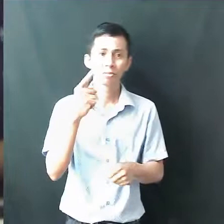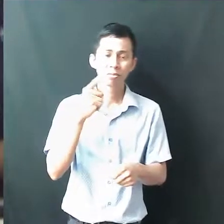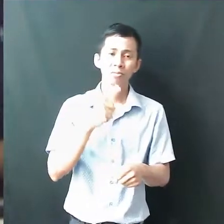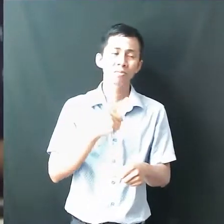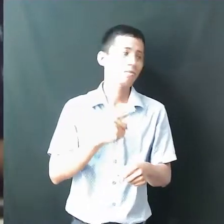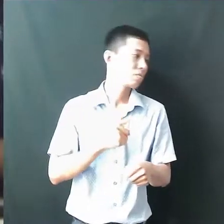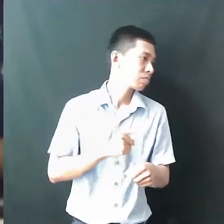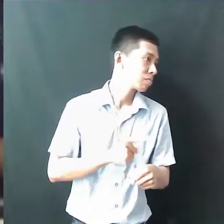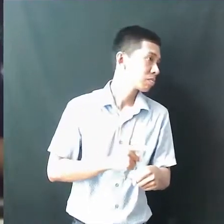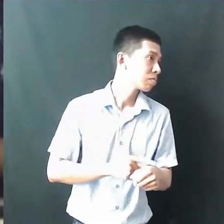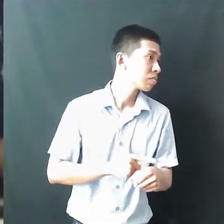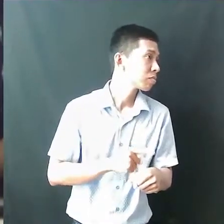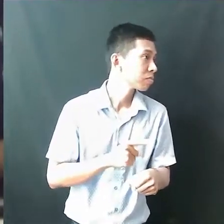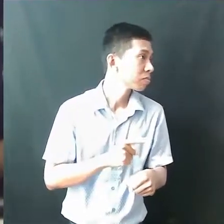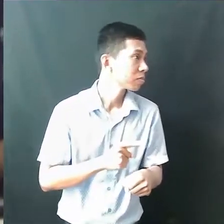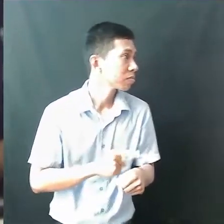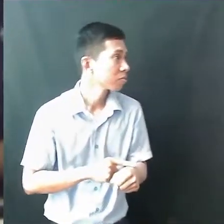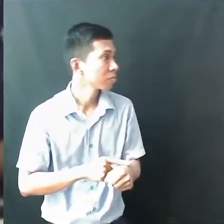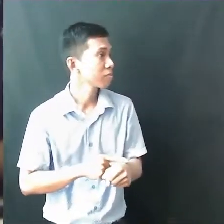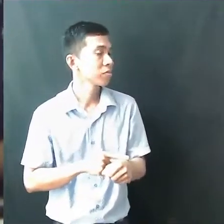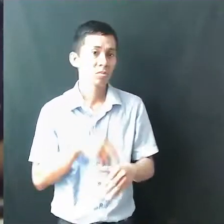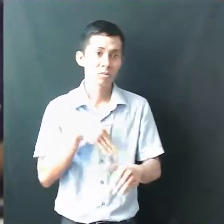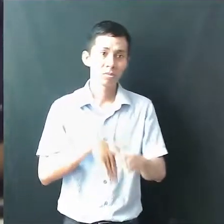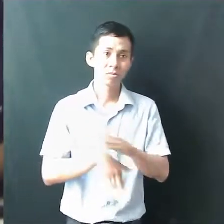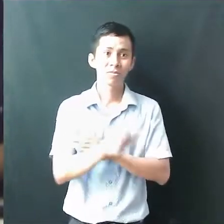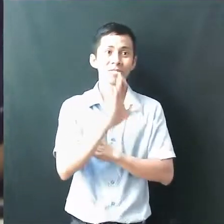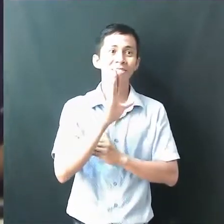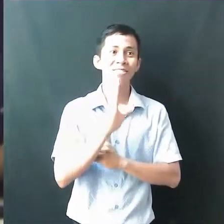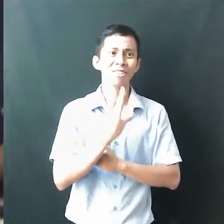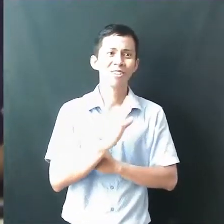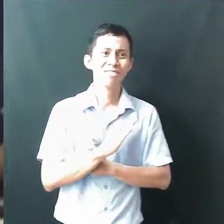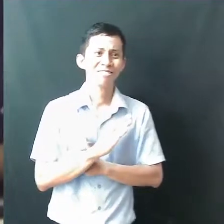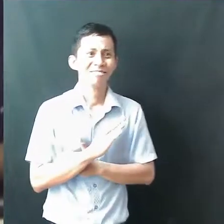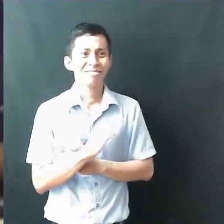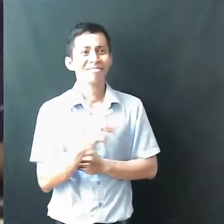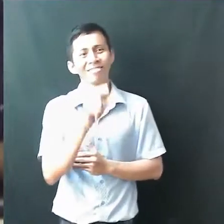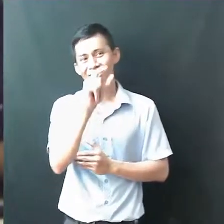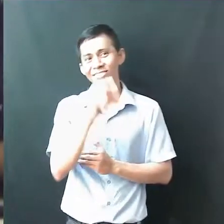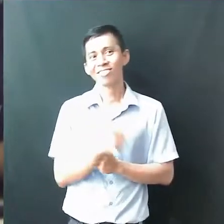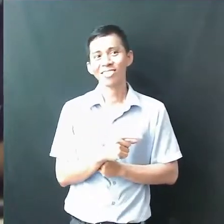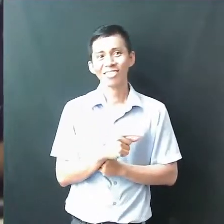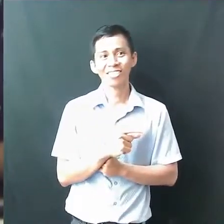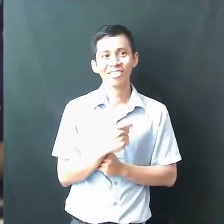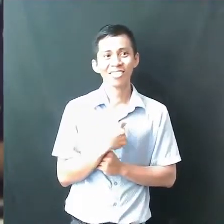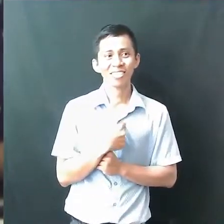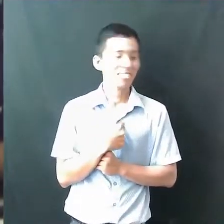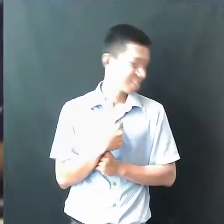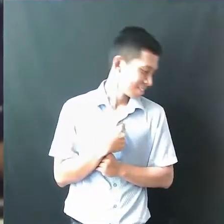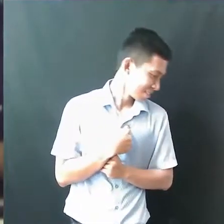town, born in such humility upon the bed of